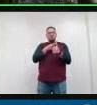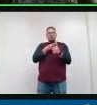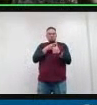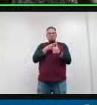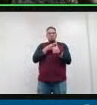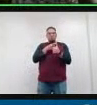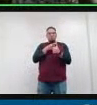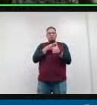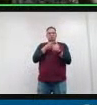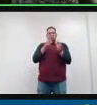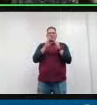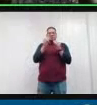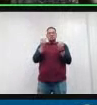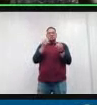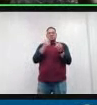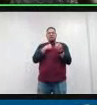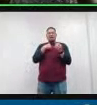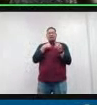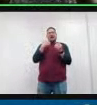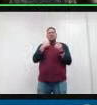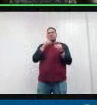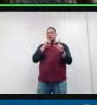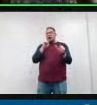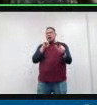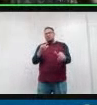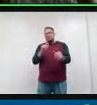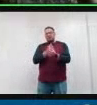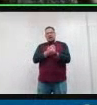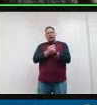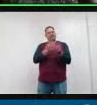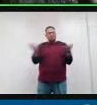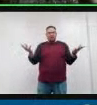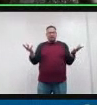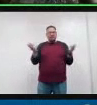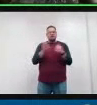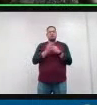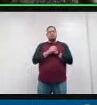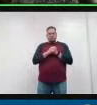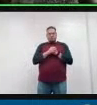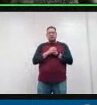I pretty much got comments on everything.